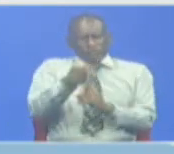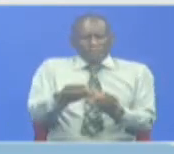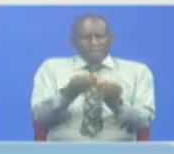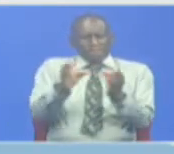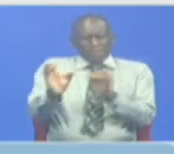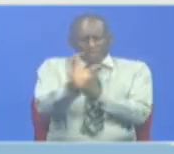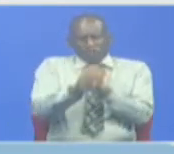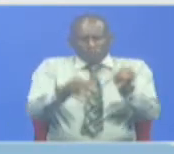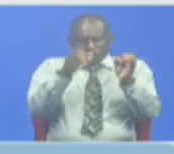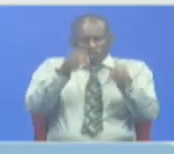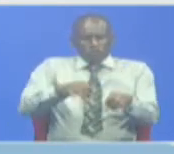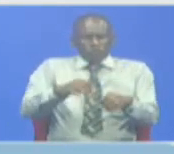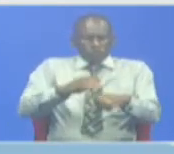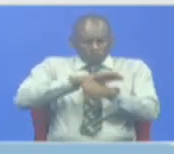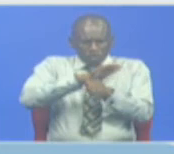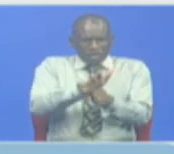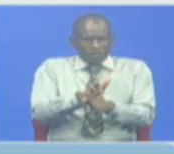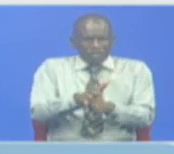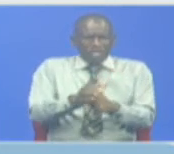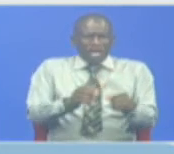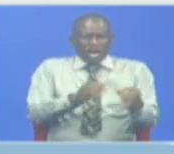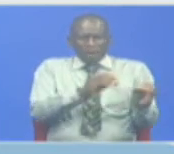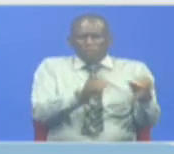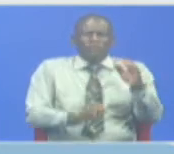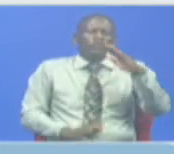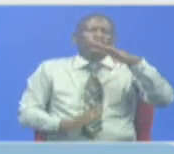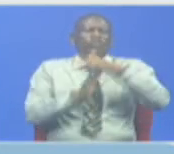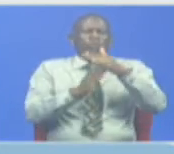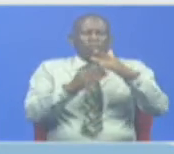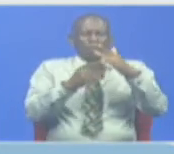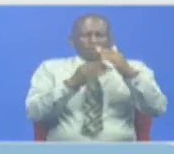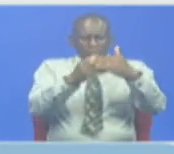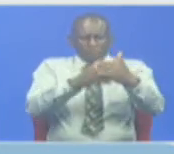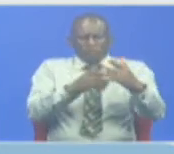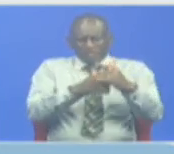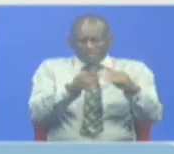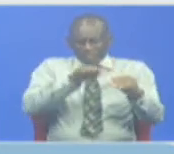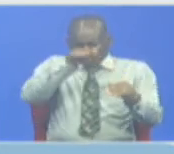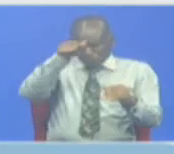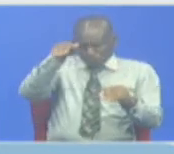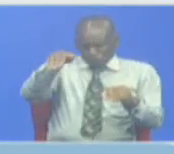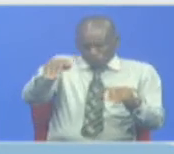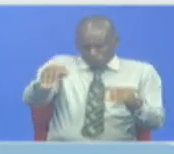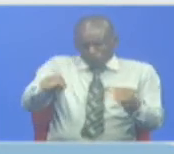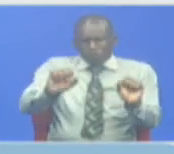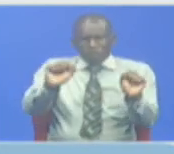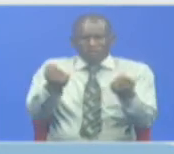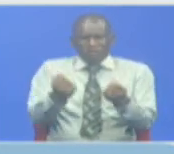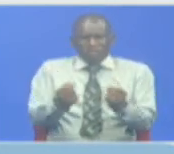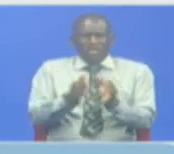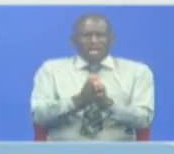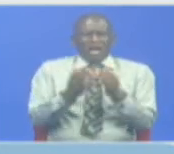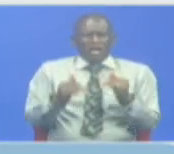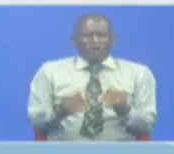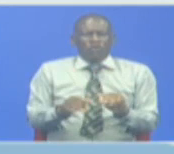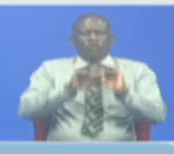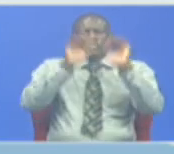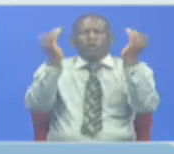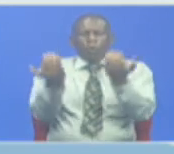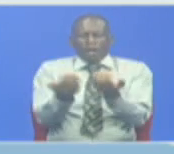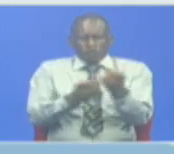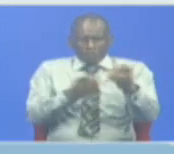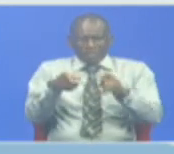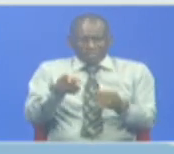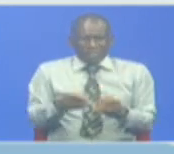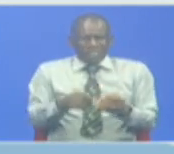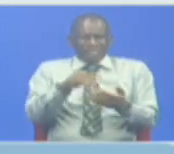with new infections are now headed to the peak before they can begin the climb down to safety. And for the world to manage,